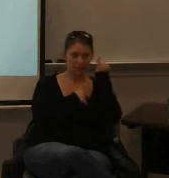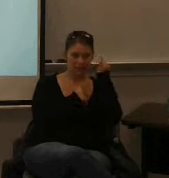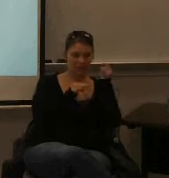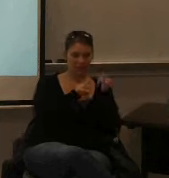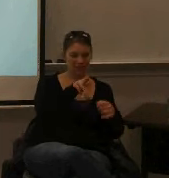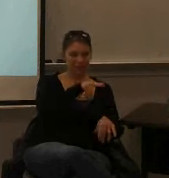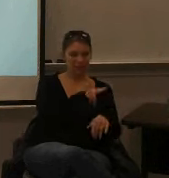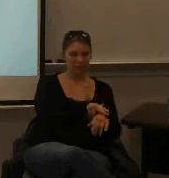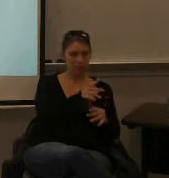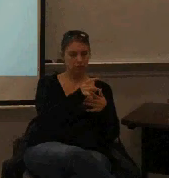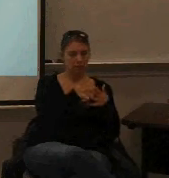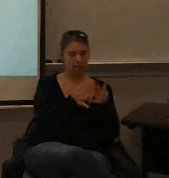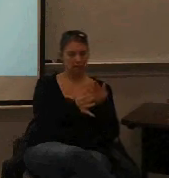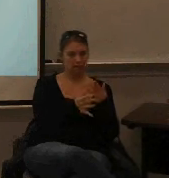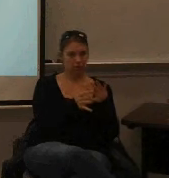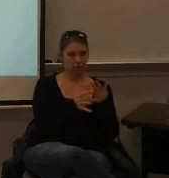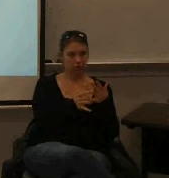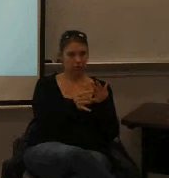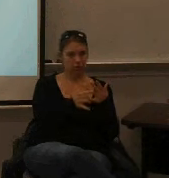sort of natural succession